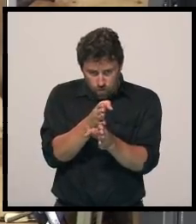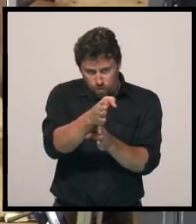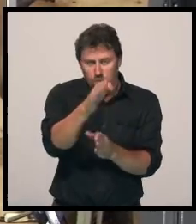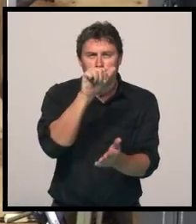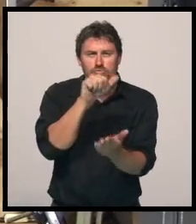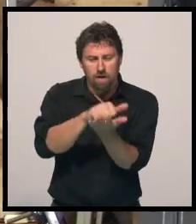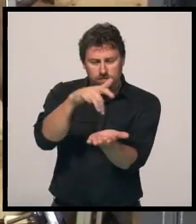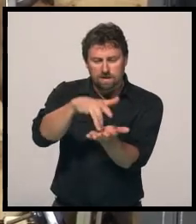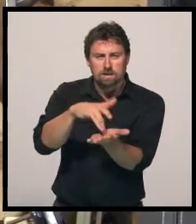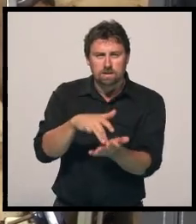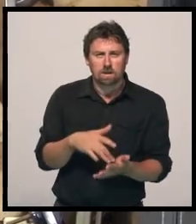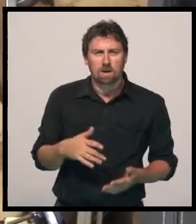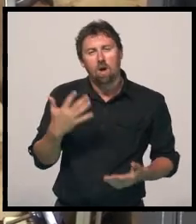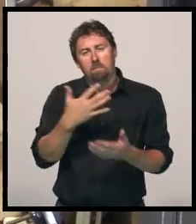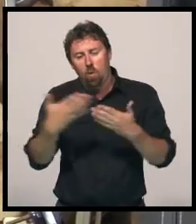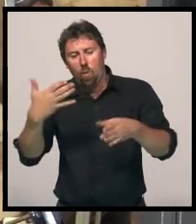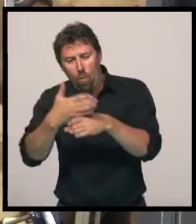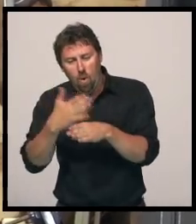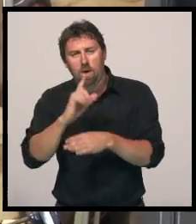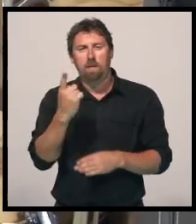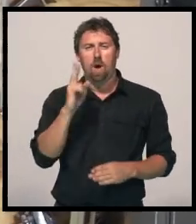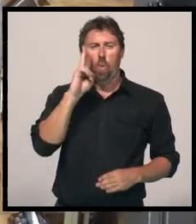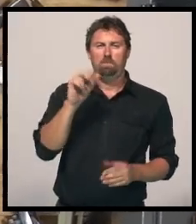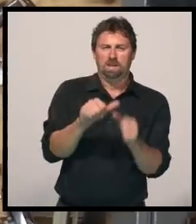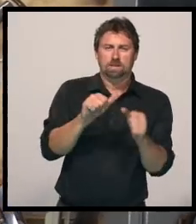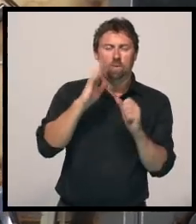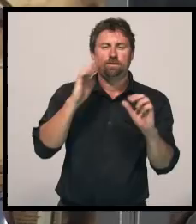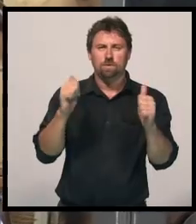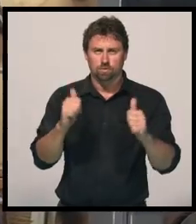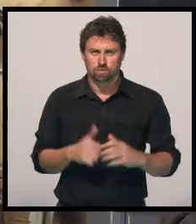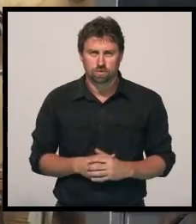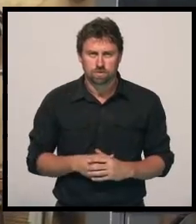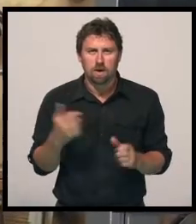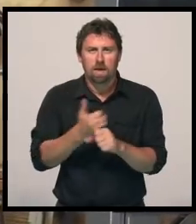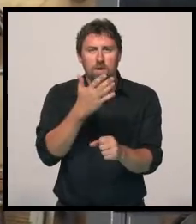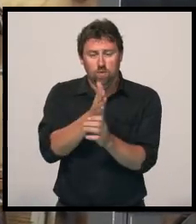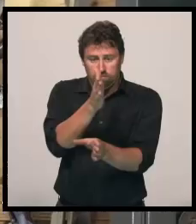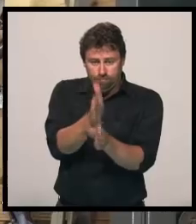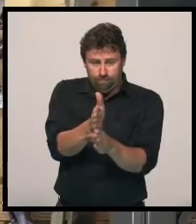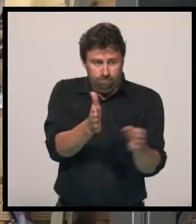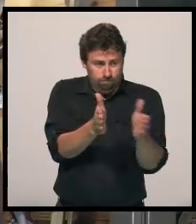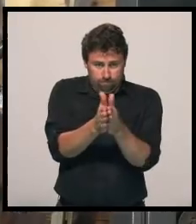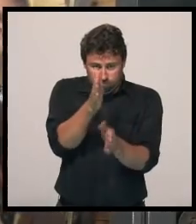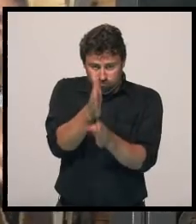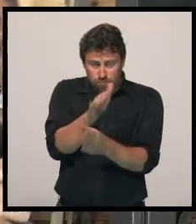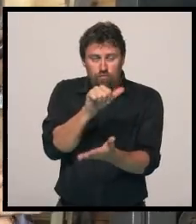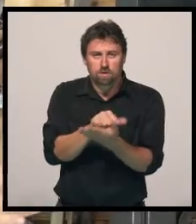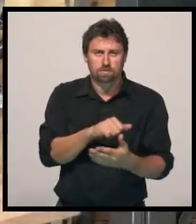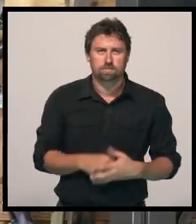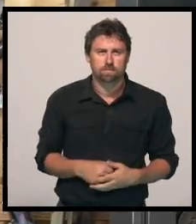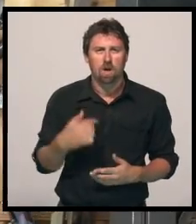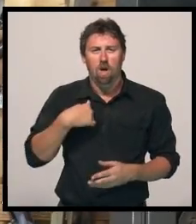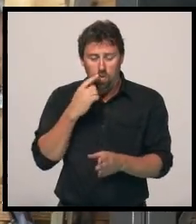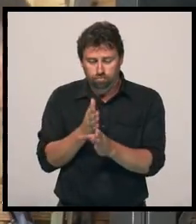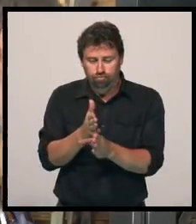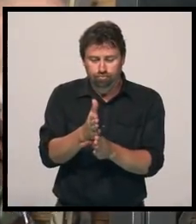but it's a better way to go. And also make sure that you square on the bottom to the sides when you're using a bandsaw. Okay, I'll start cutting